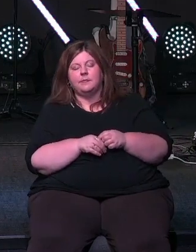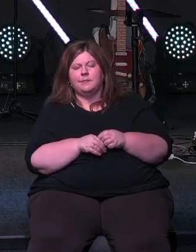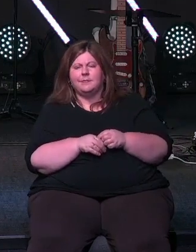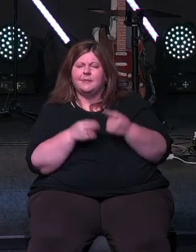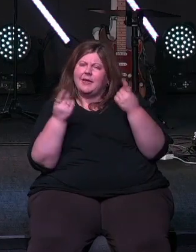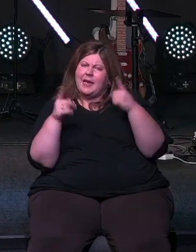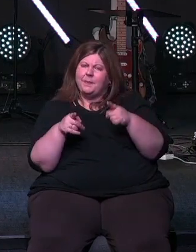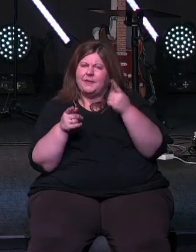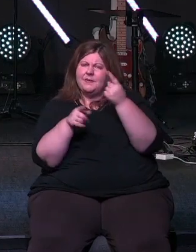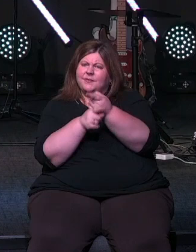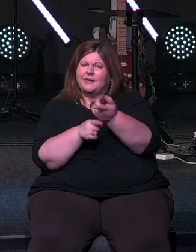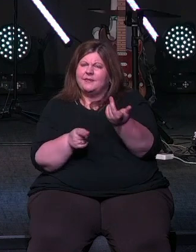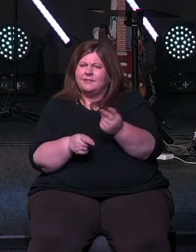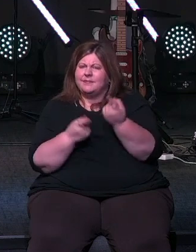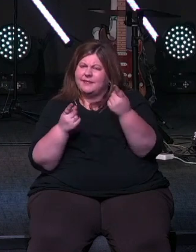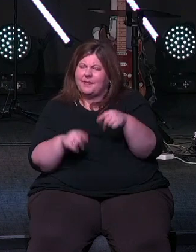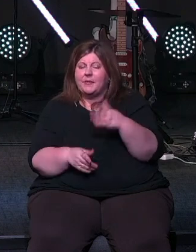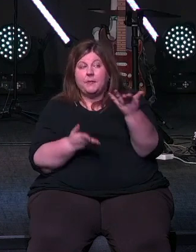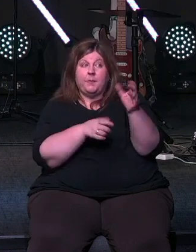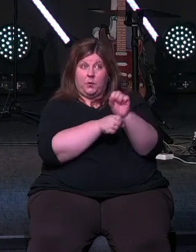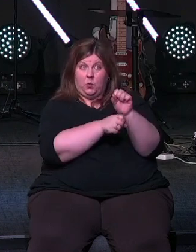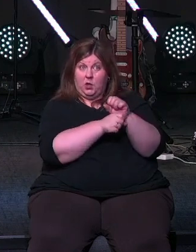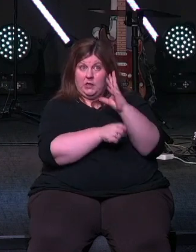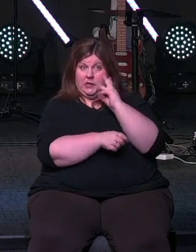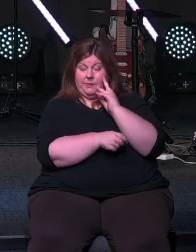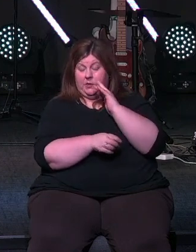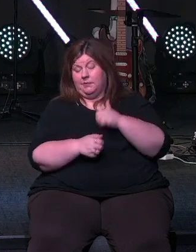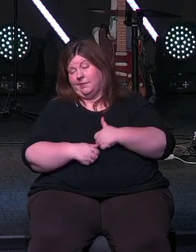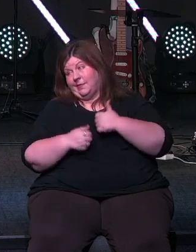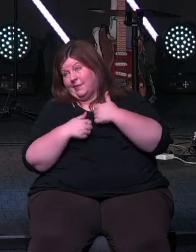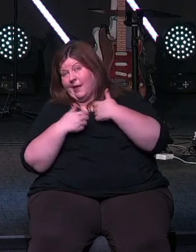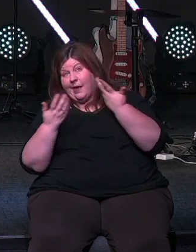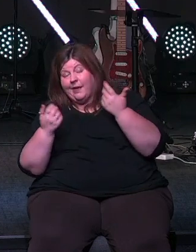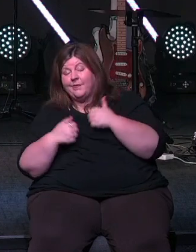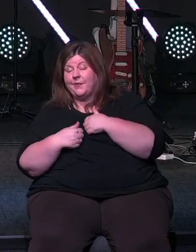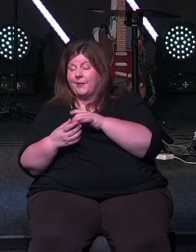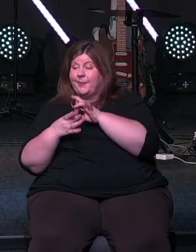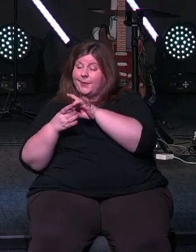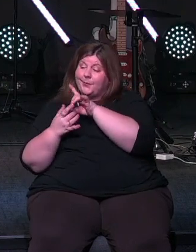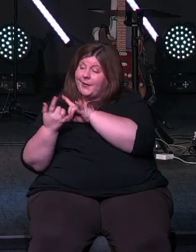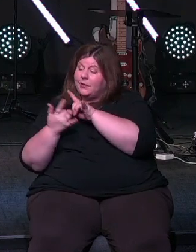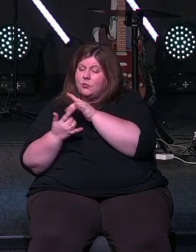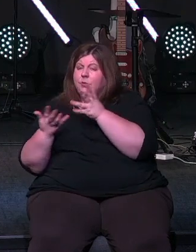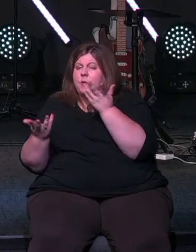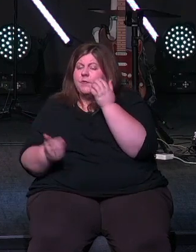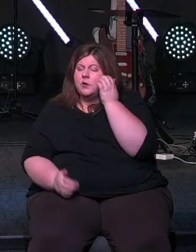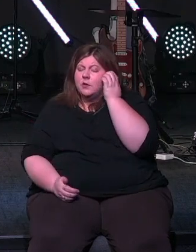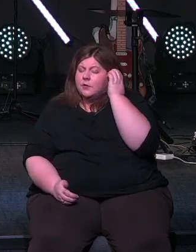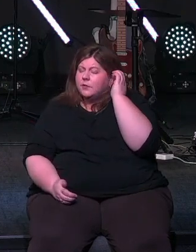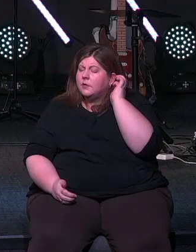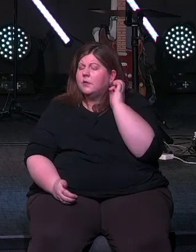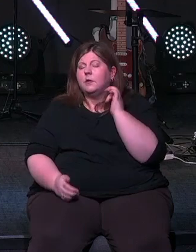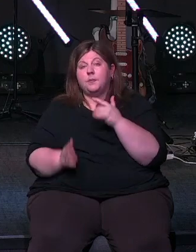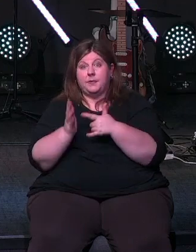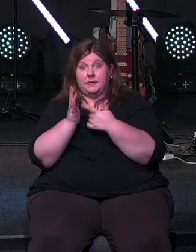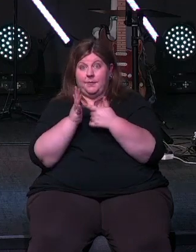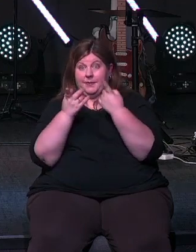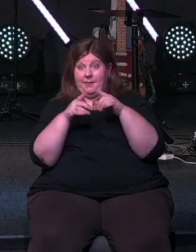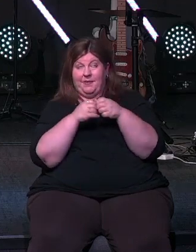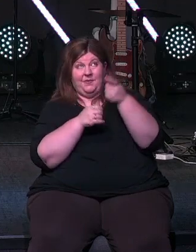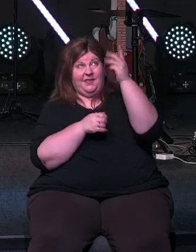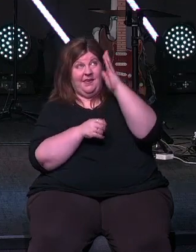that. We all have that. Maybe it's at work. Maybe it's in life. Maybe it's in relationships. But I also think sometimes that happens with